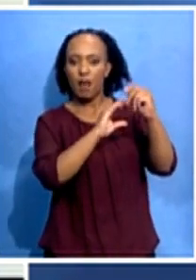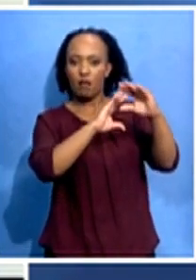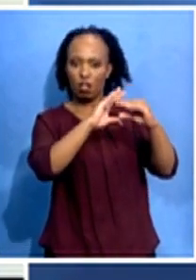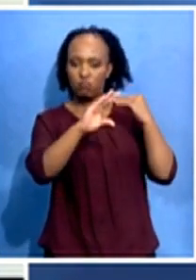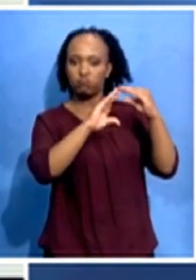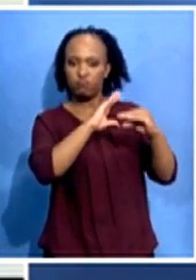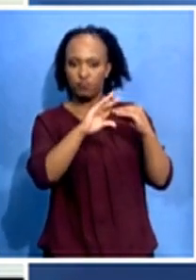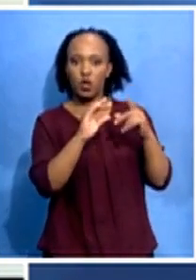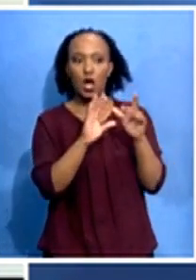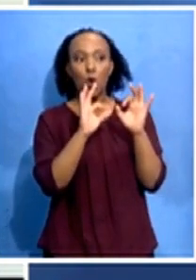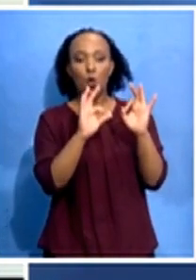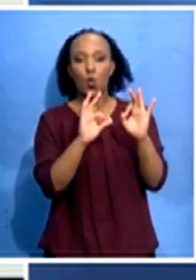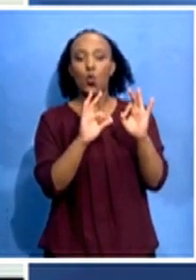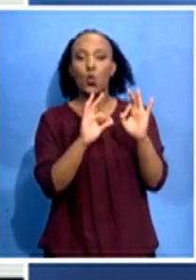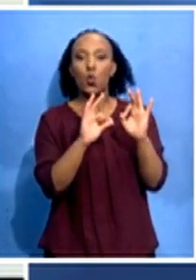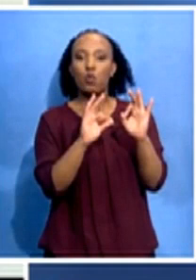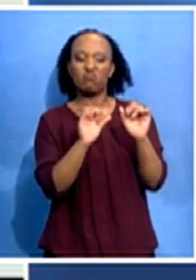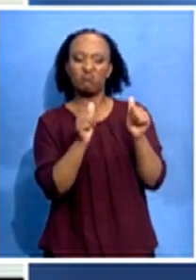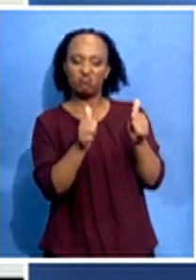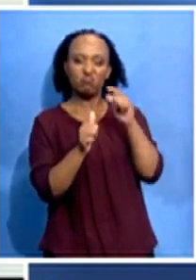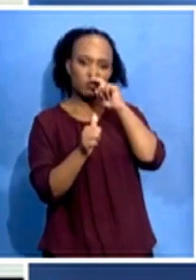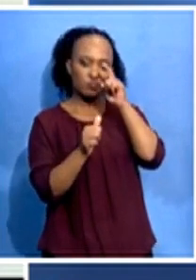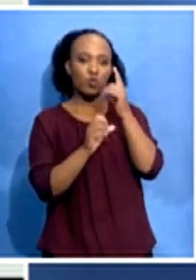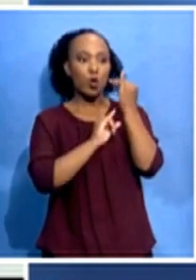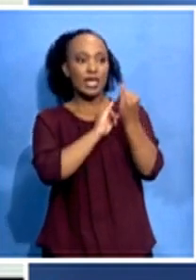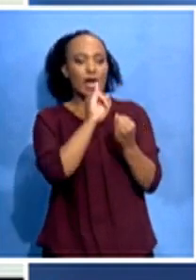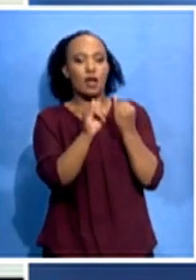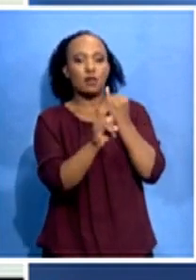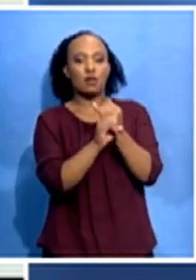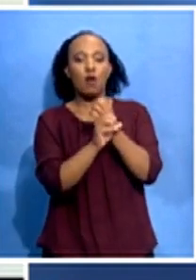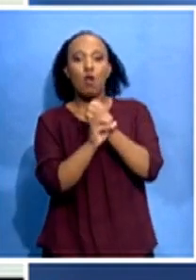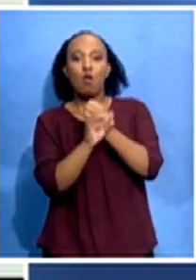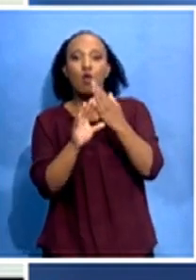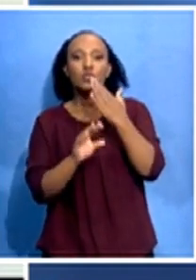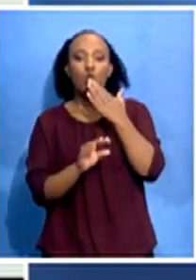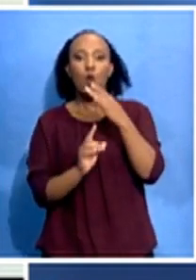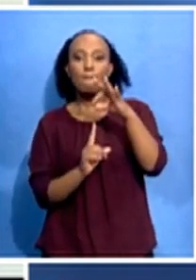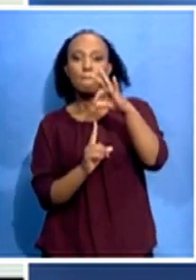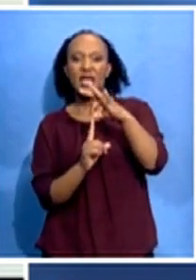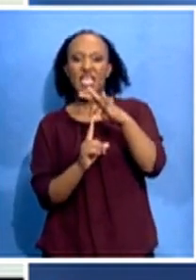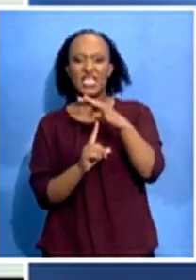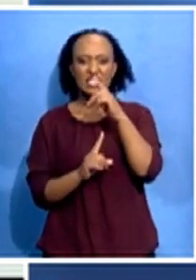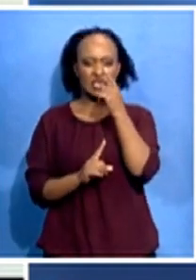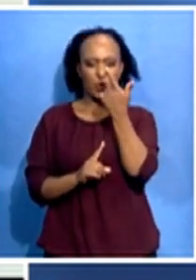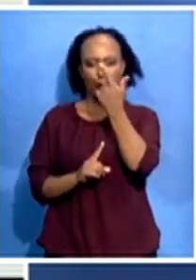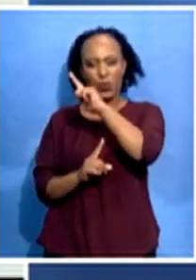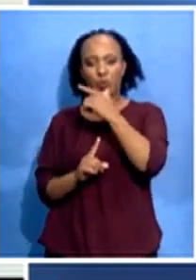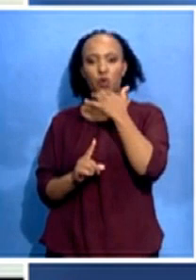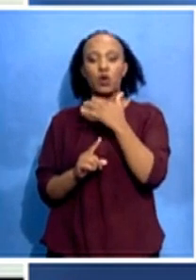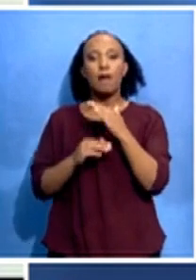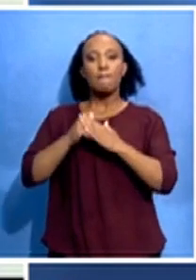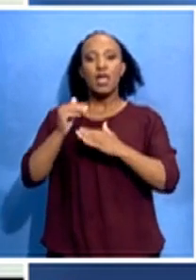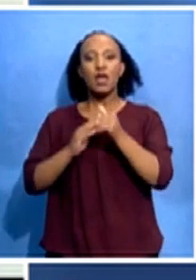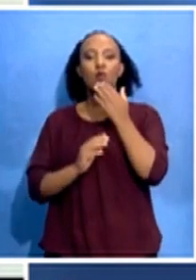see an international launch of the C-Class Mercedes-Benz, and we see that's built in East London, that makes me extremely proud as a South